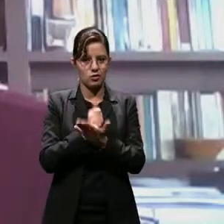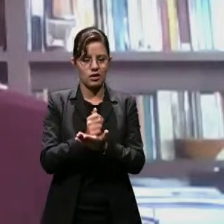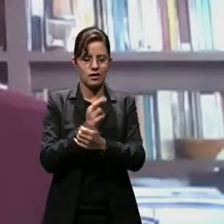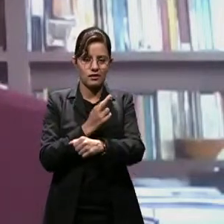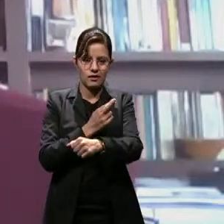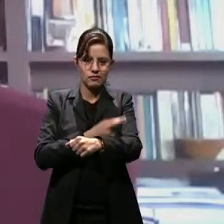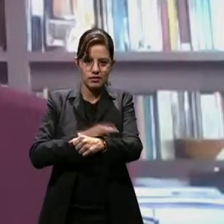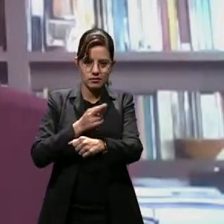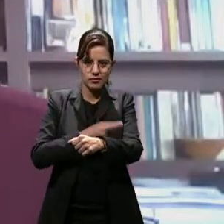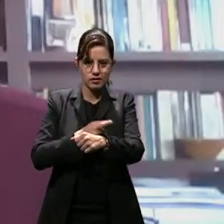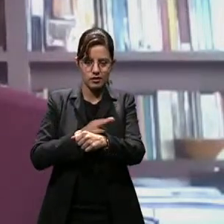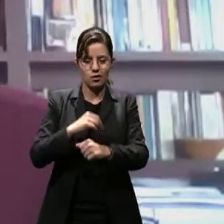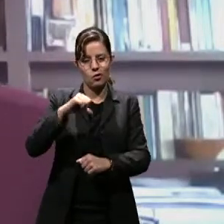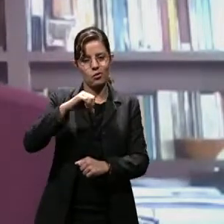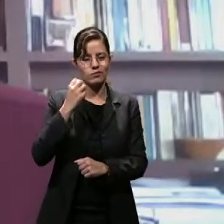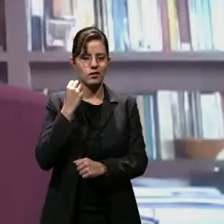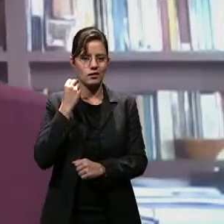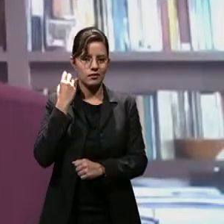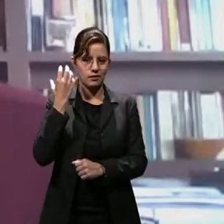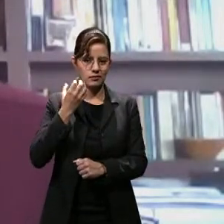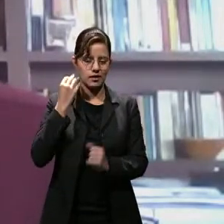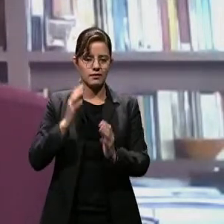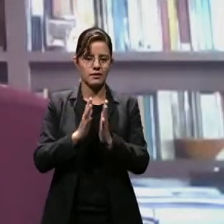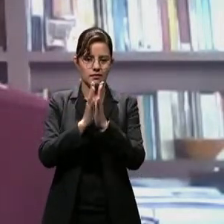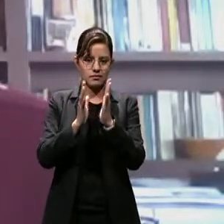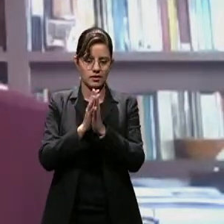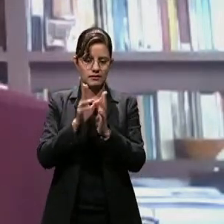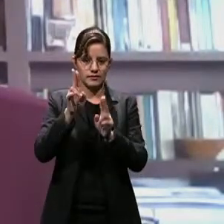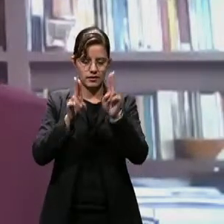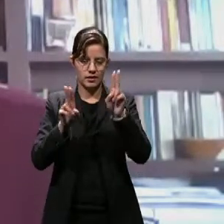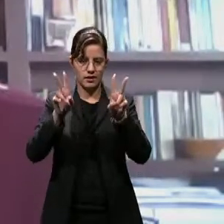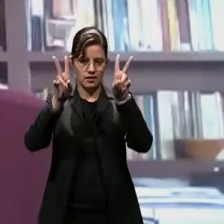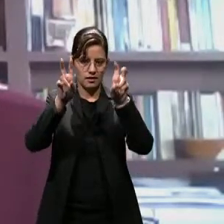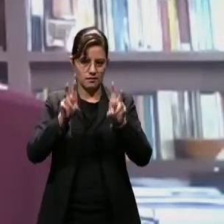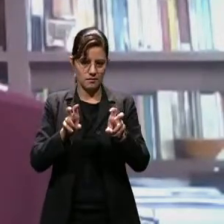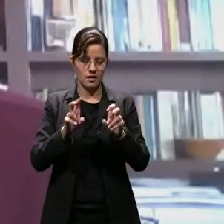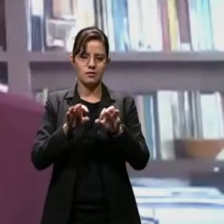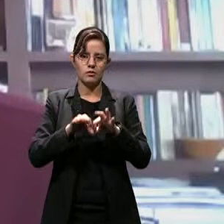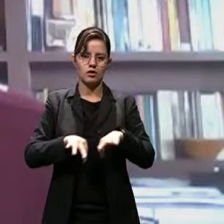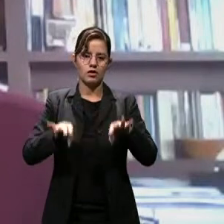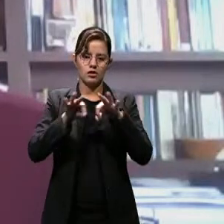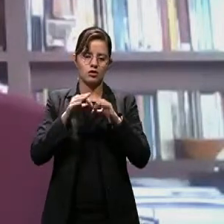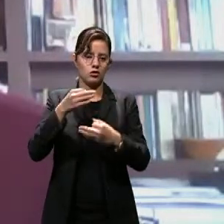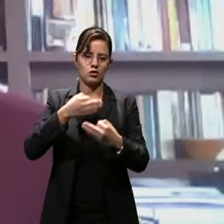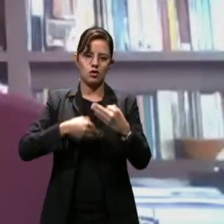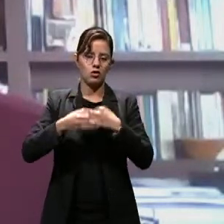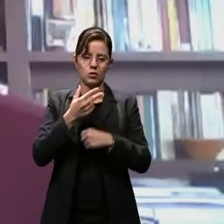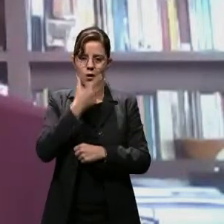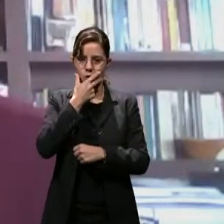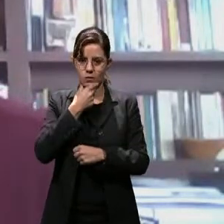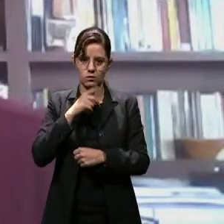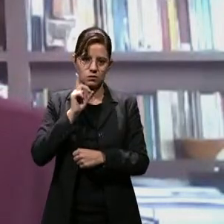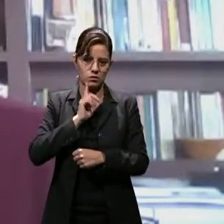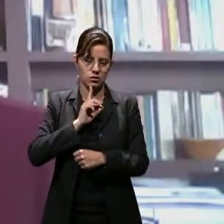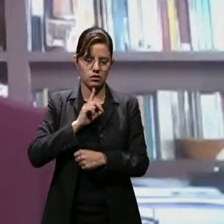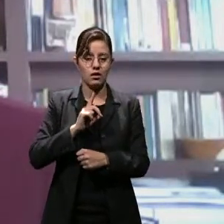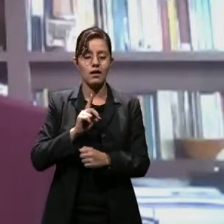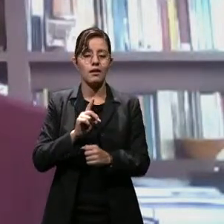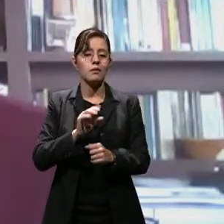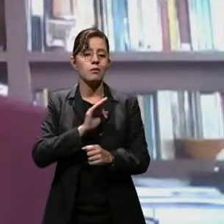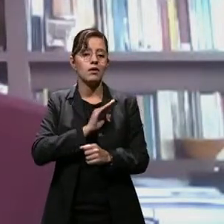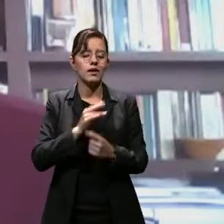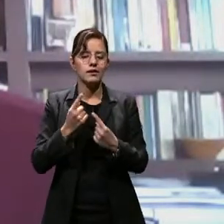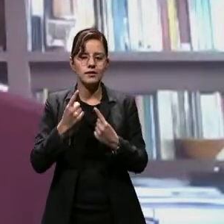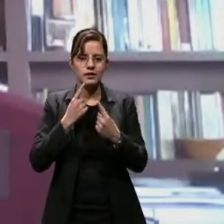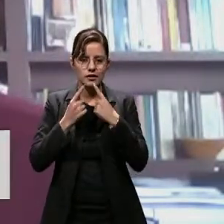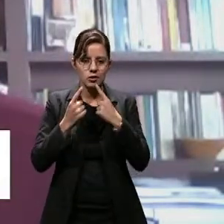summit possible for electoral democracy. This is a very relevant topic for all of us, that